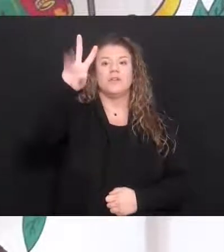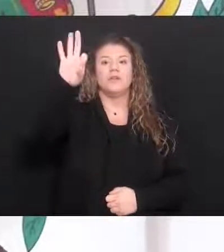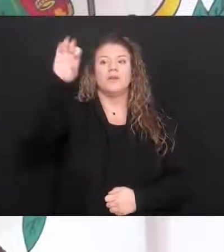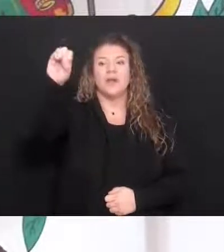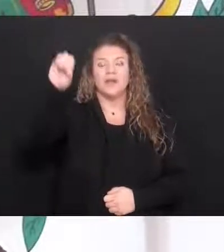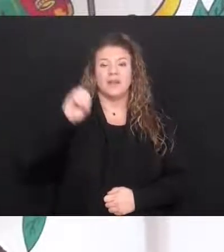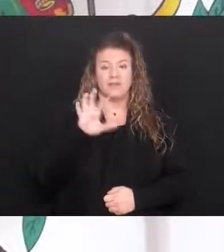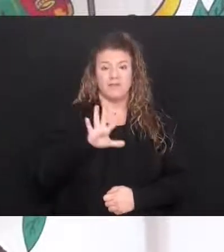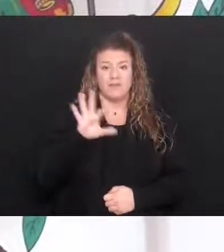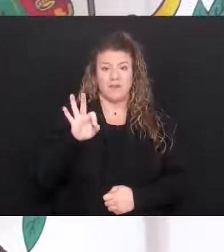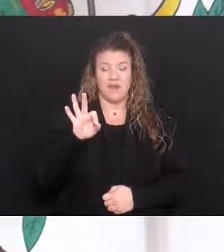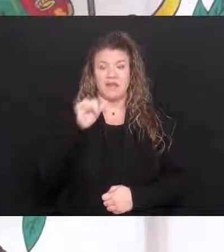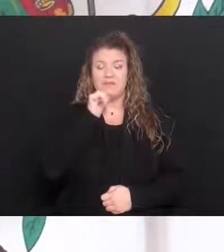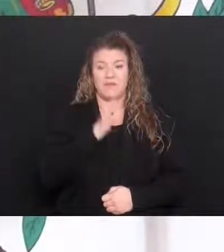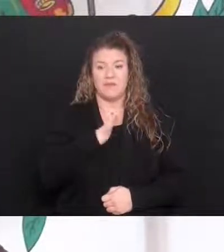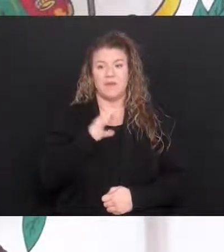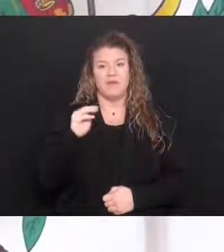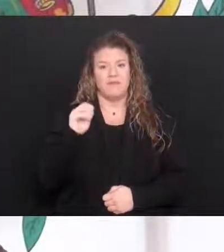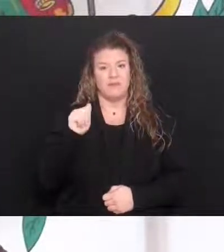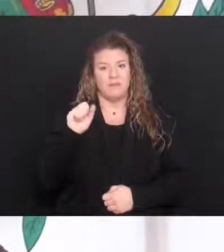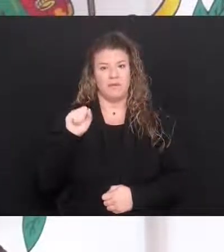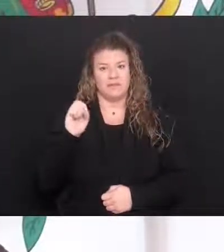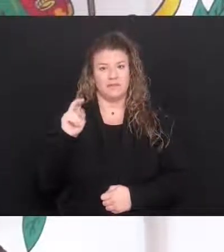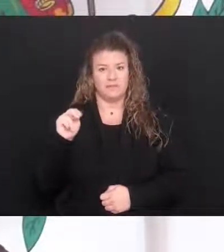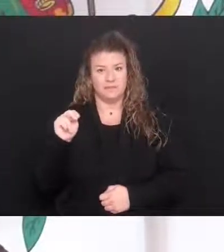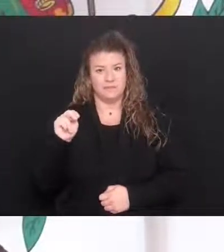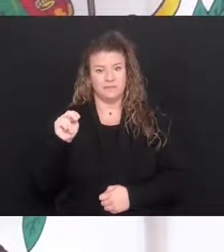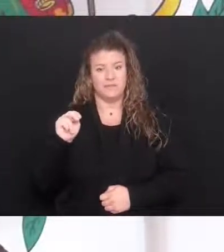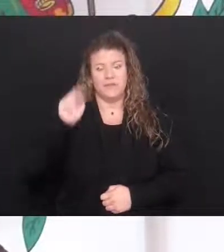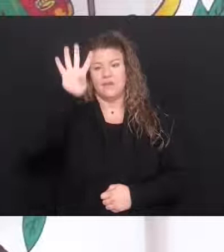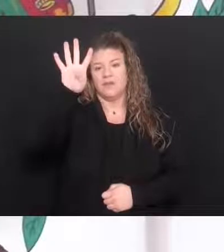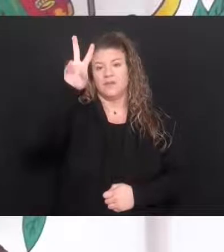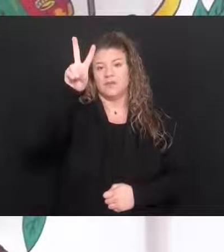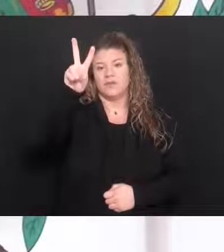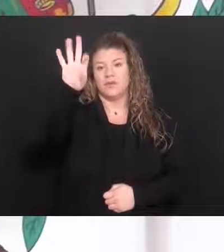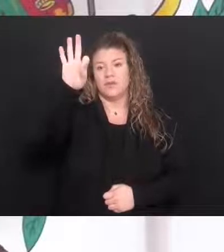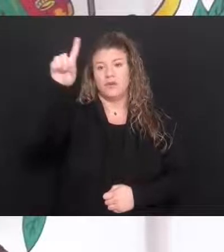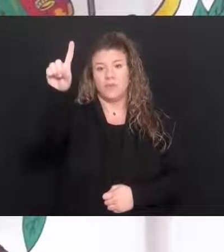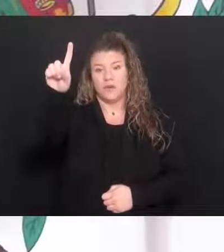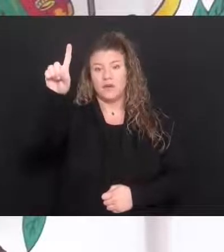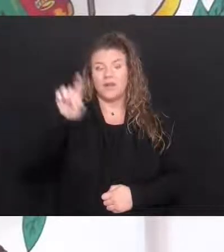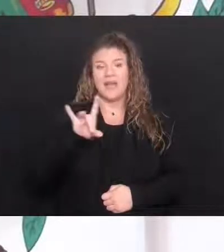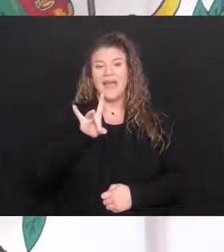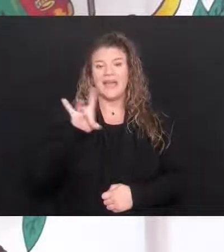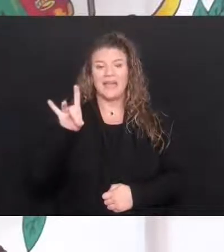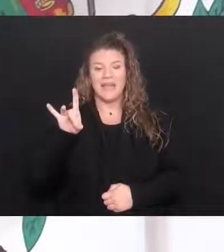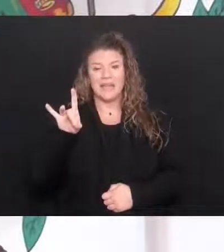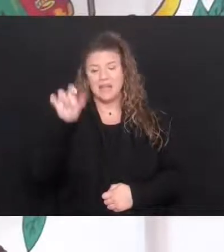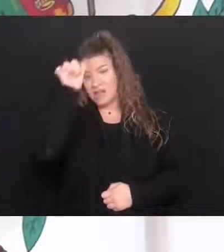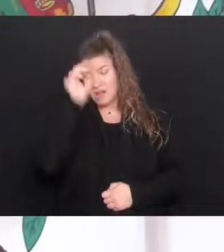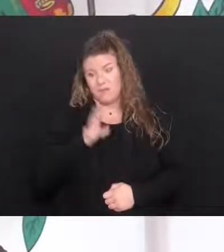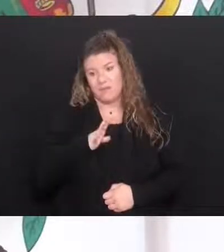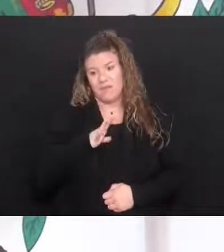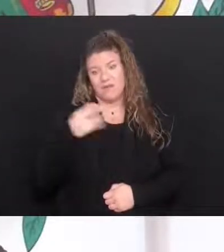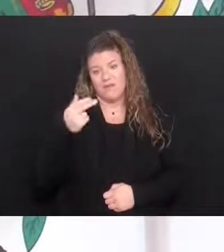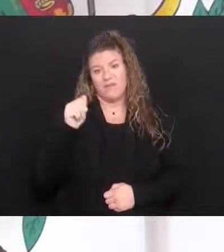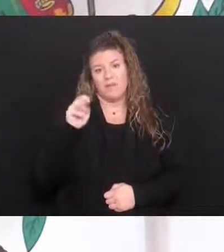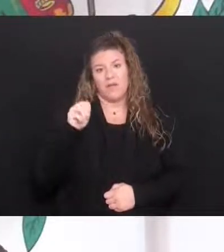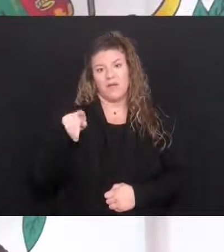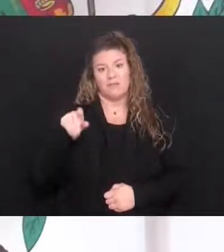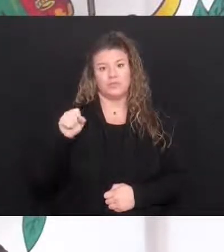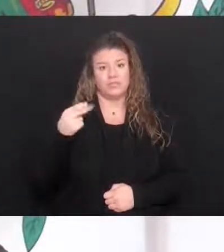a 59-year-old female from Mason County. The 4,291st death, an 88-year-old male from Hampshire